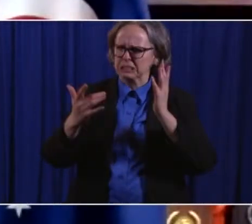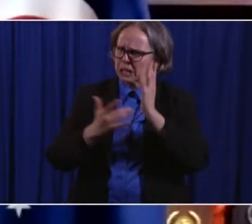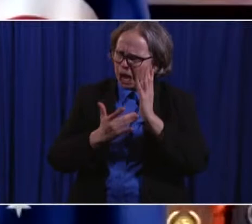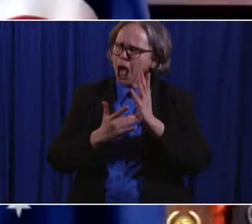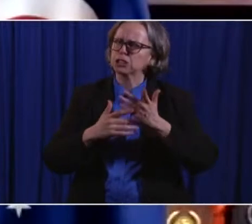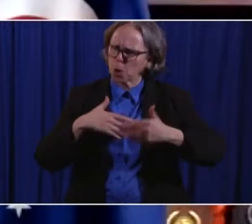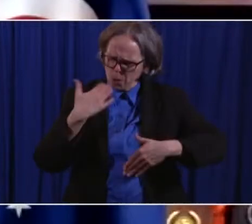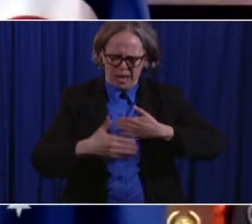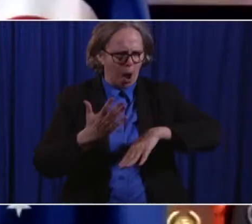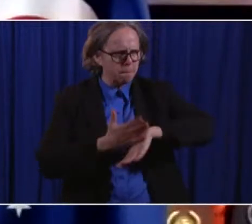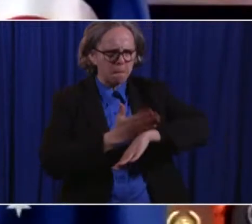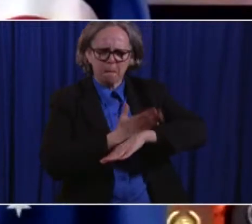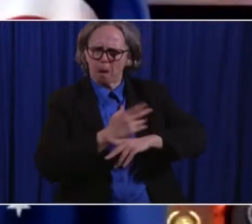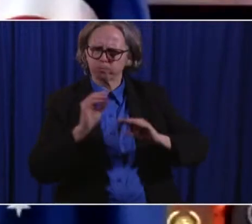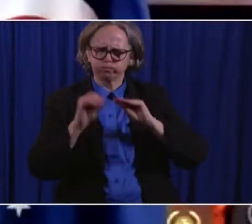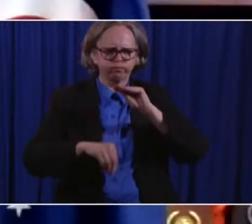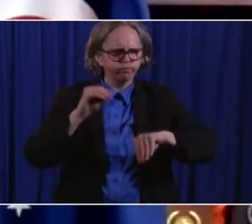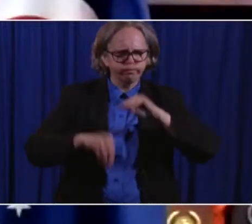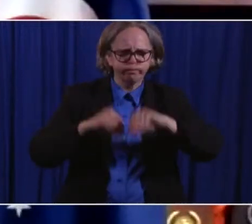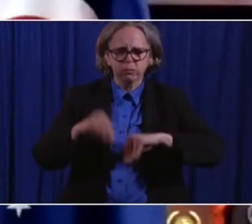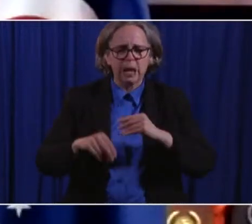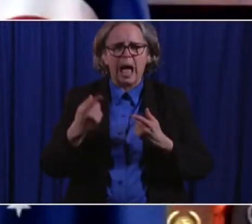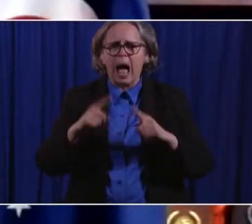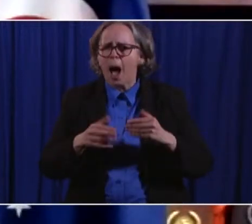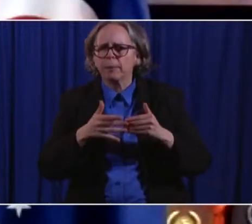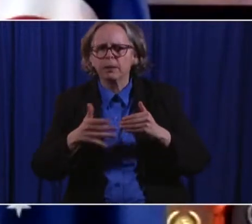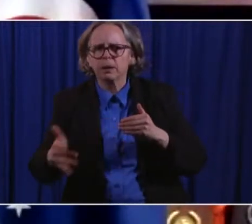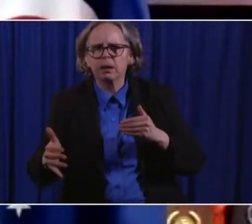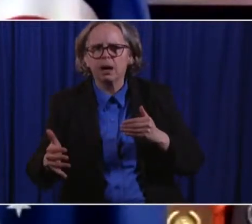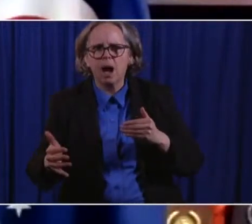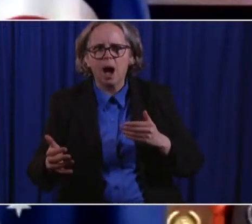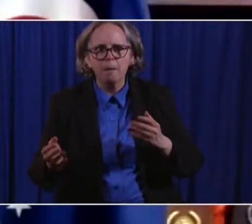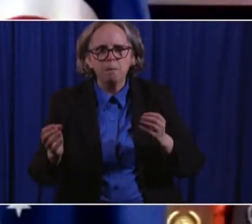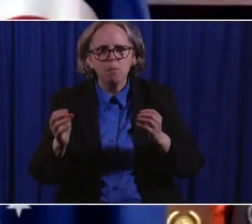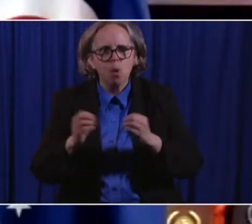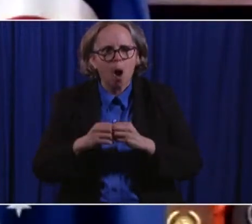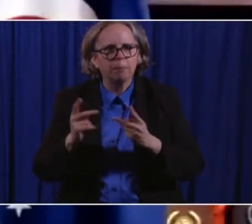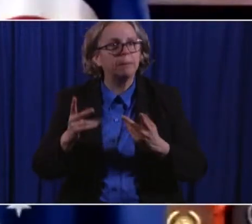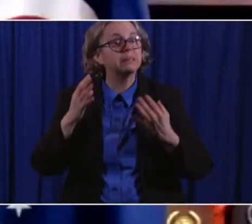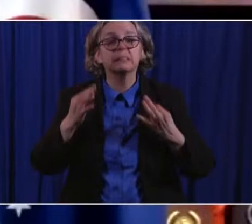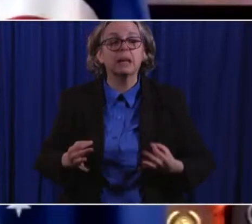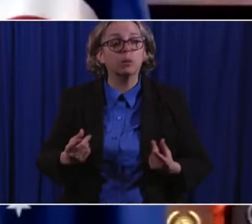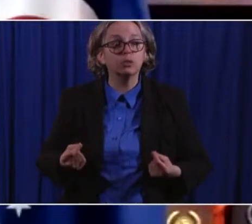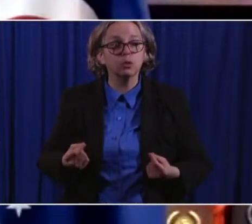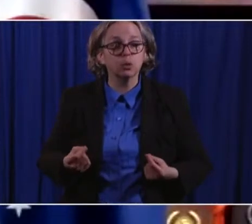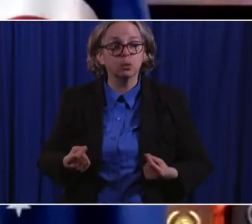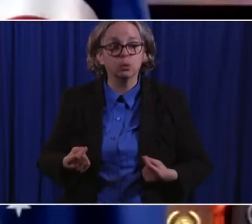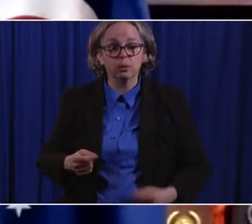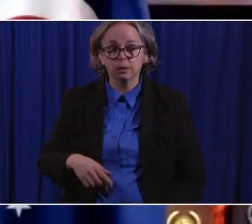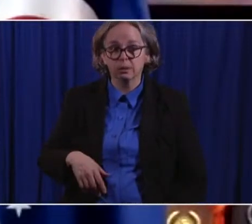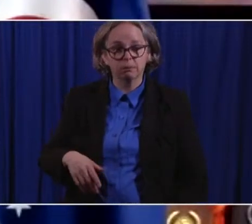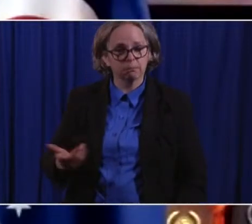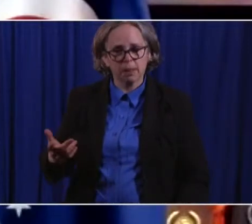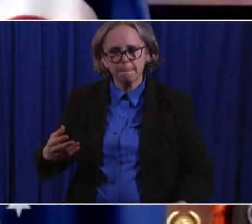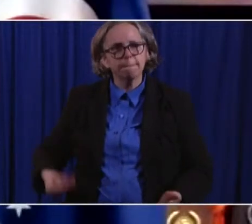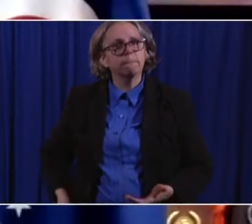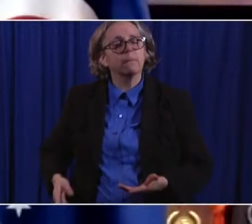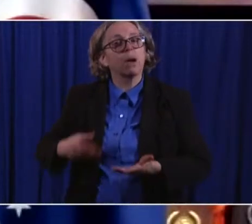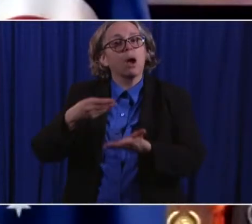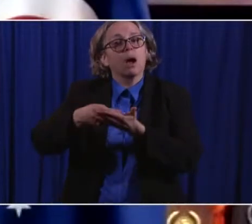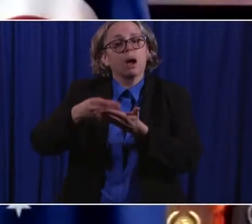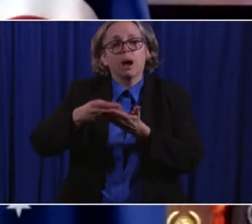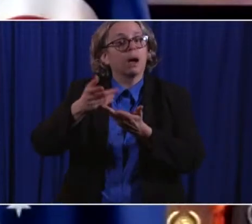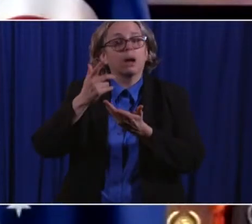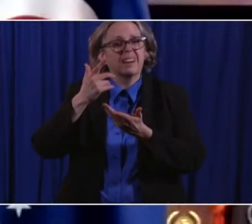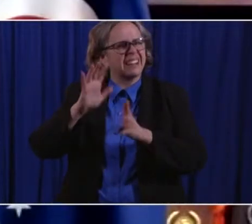that, we've seen an increase in organ donations and next of kin registrations by more